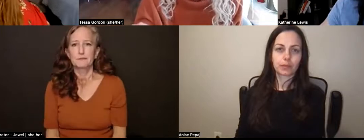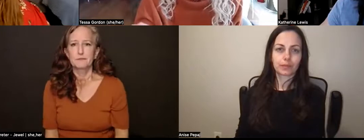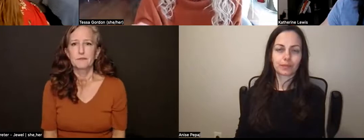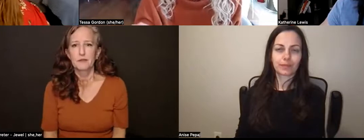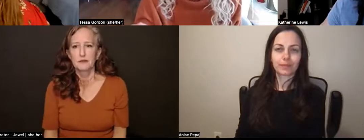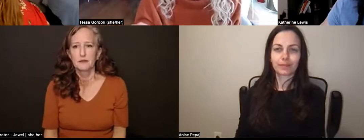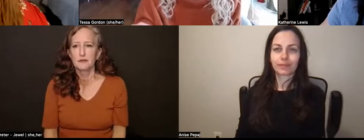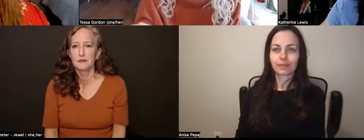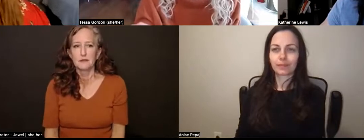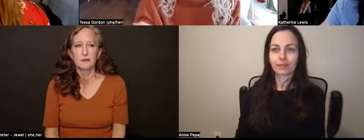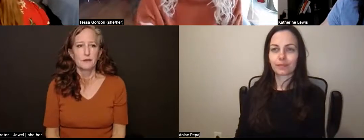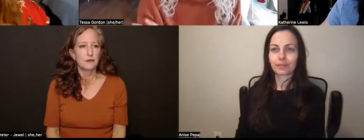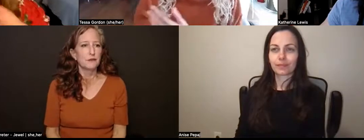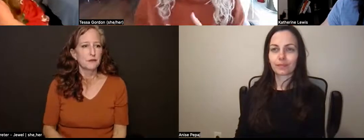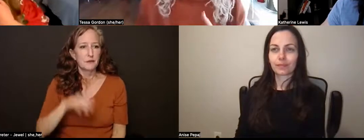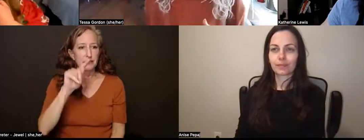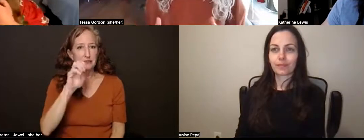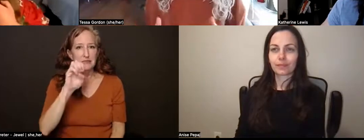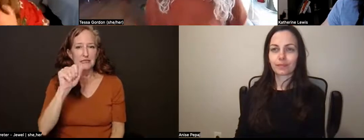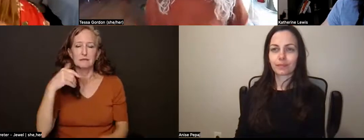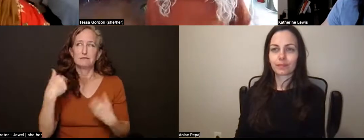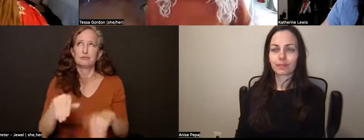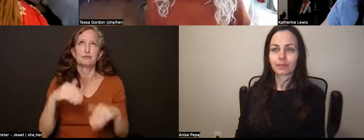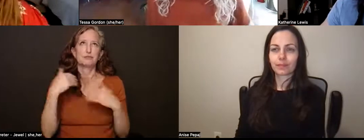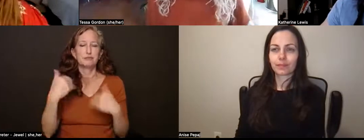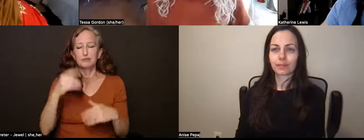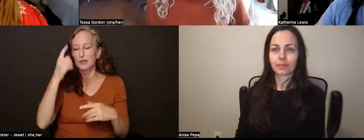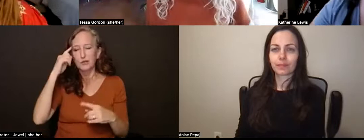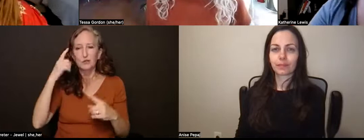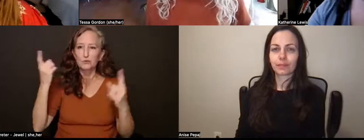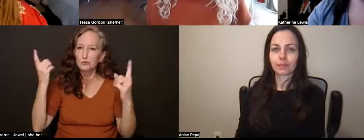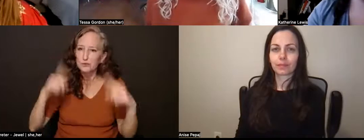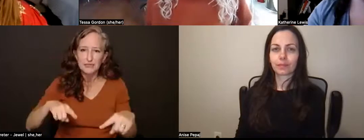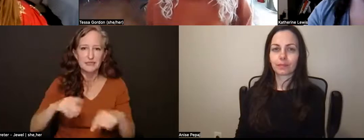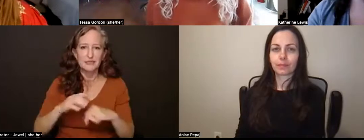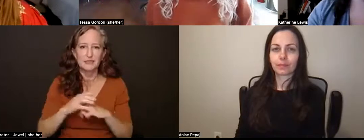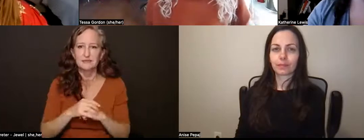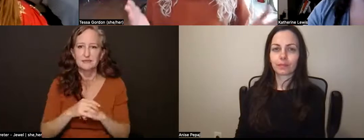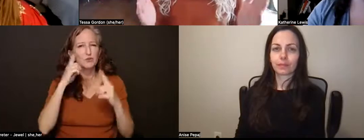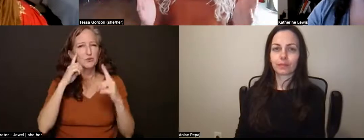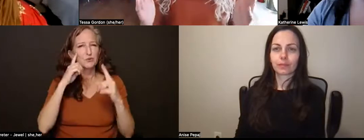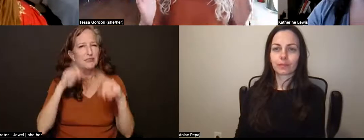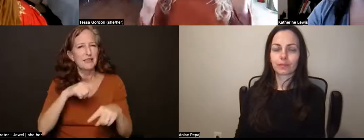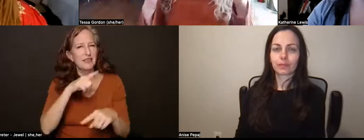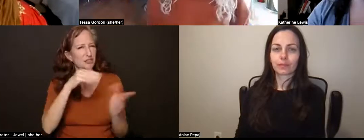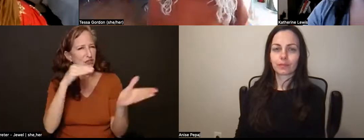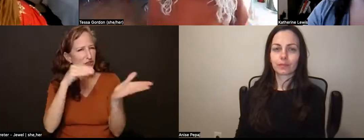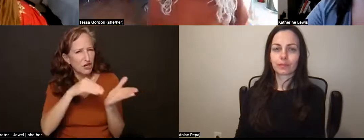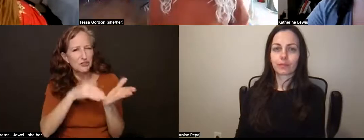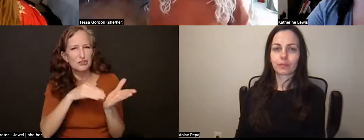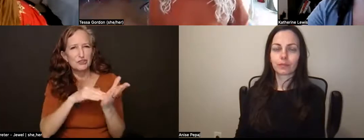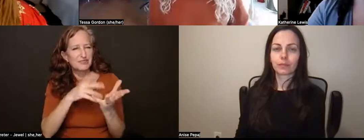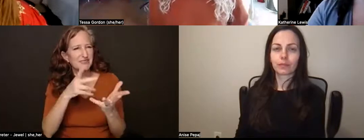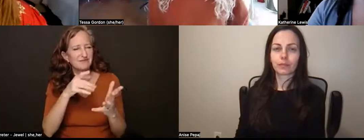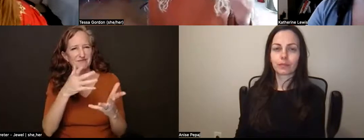I agree so much. And I agree with, I think also educating the doctors on how to get out of their narrow tunnel